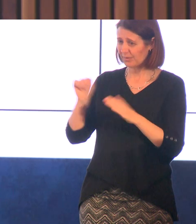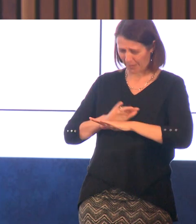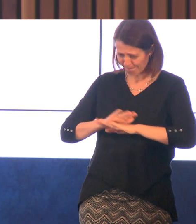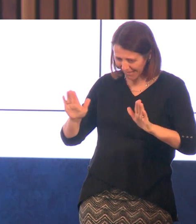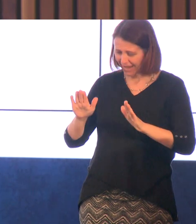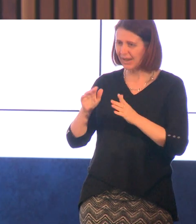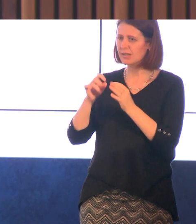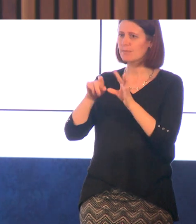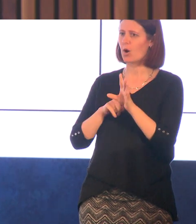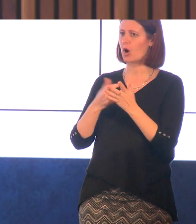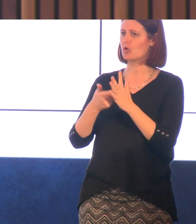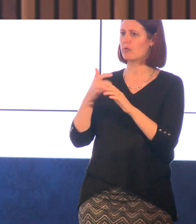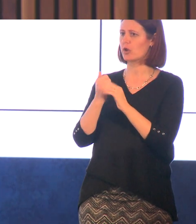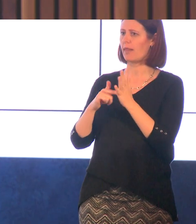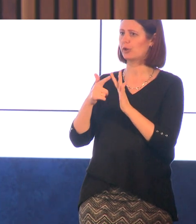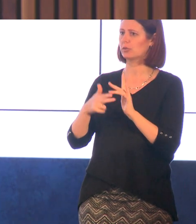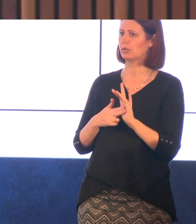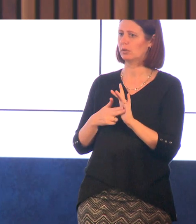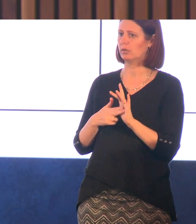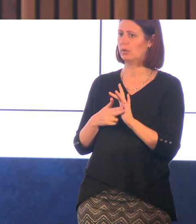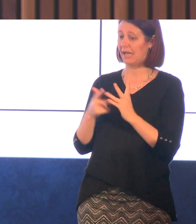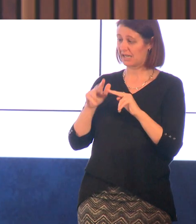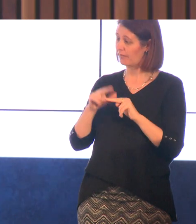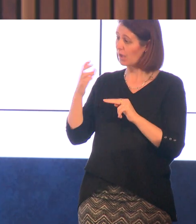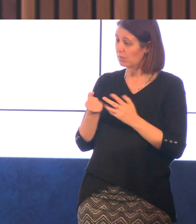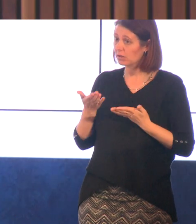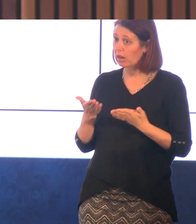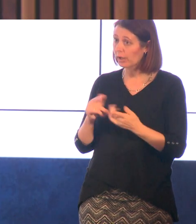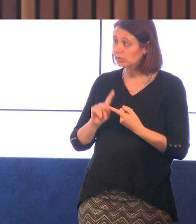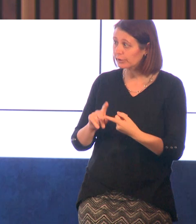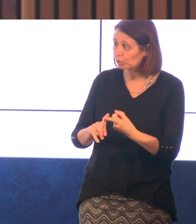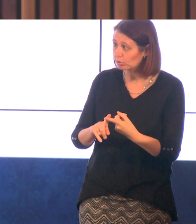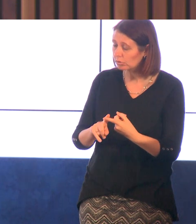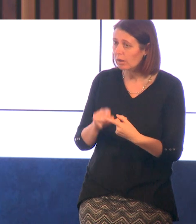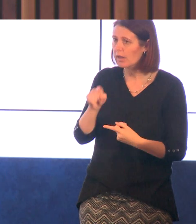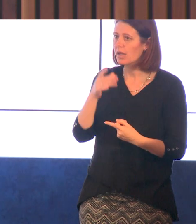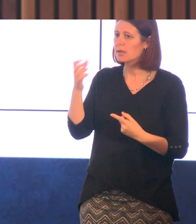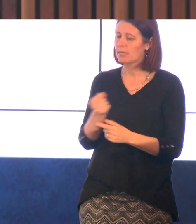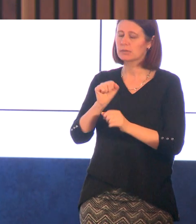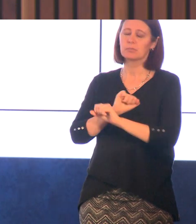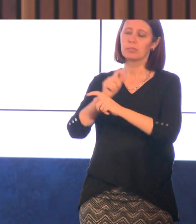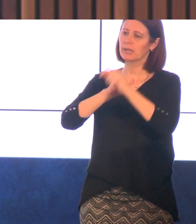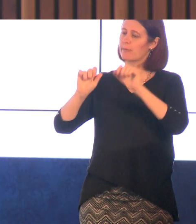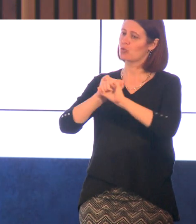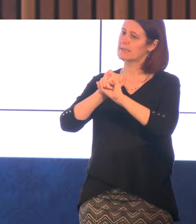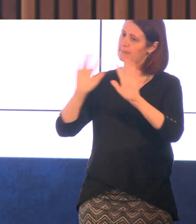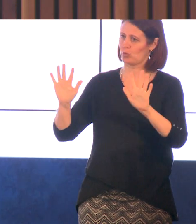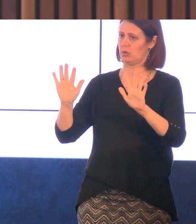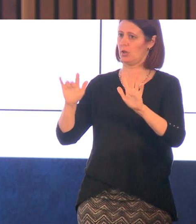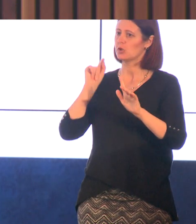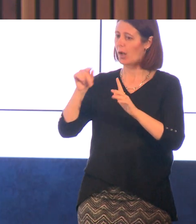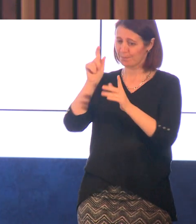banned by regulation, or if they must be allowed to continue, they must become transparent so that